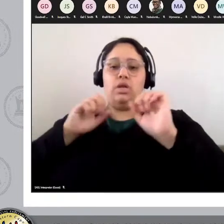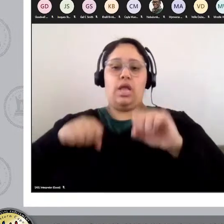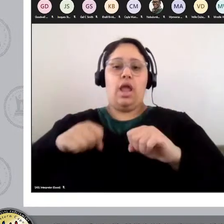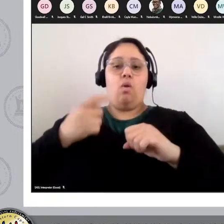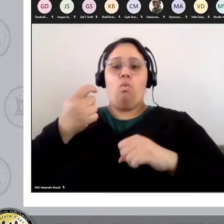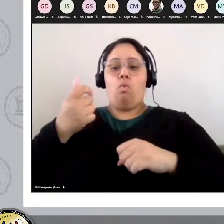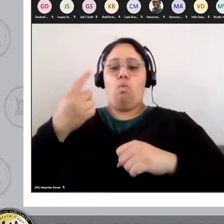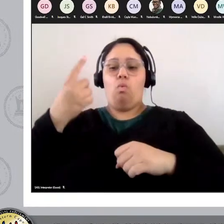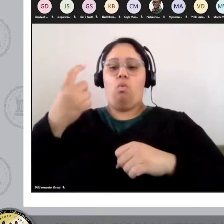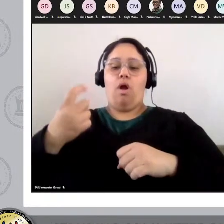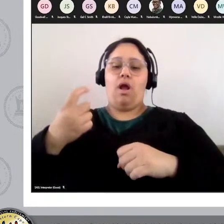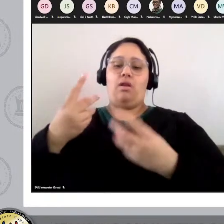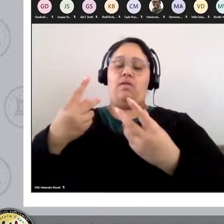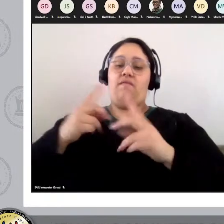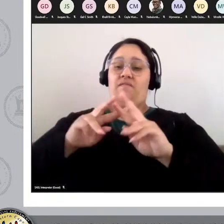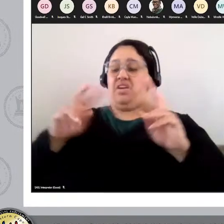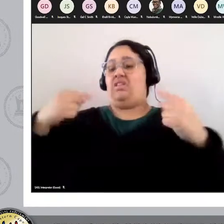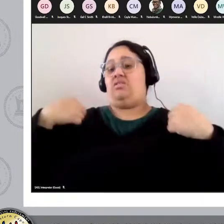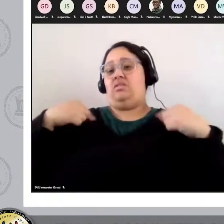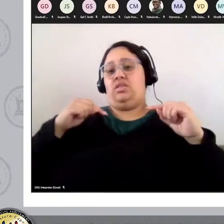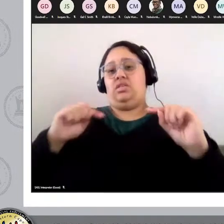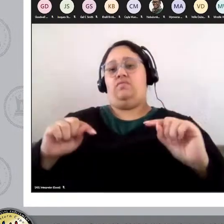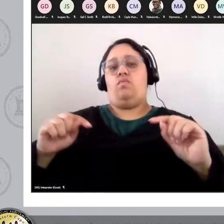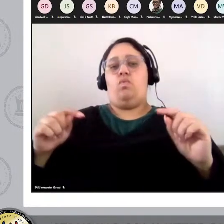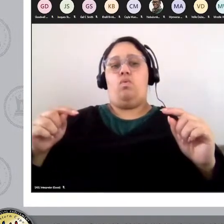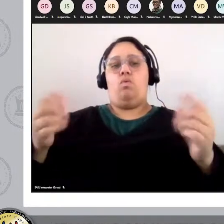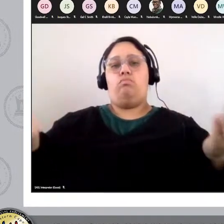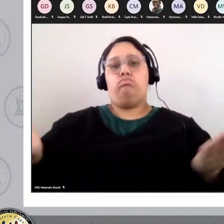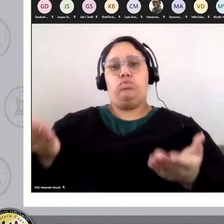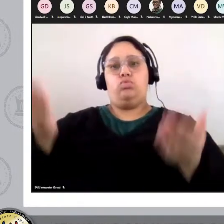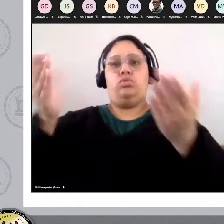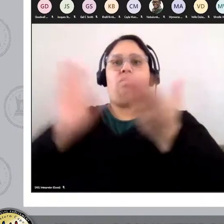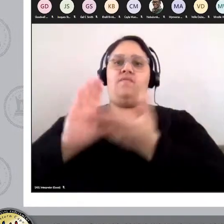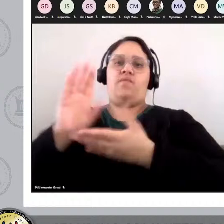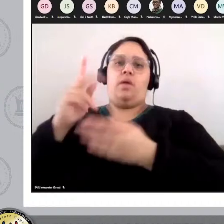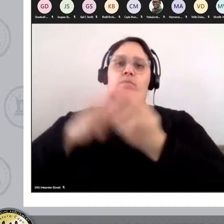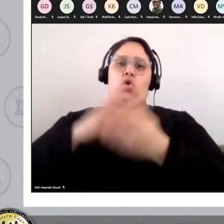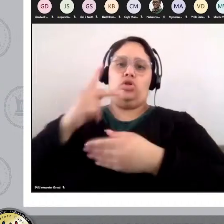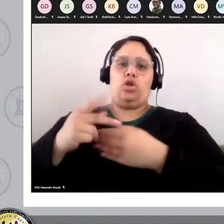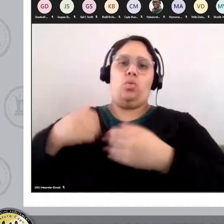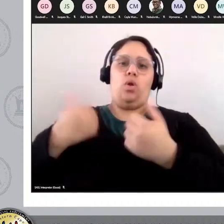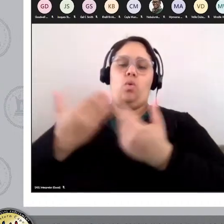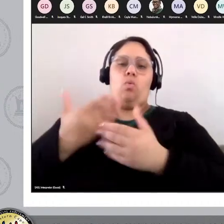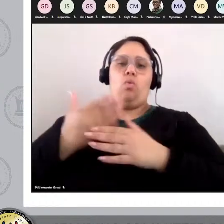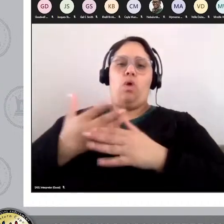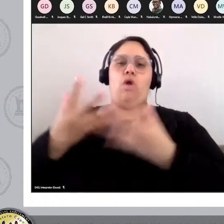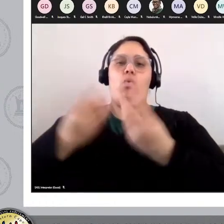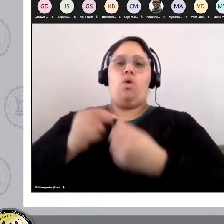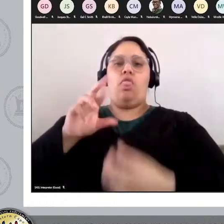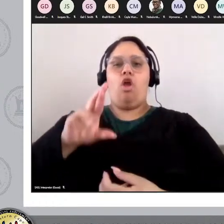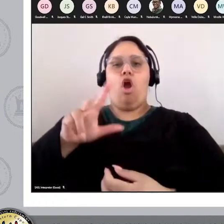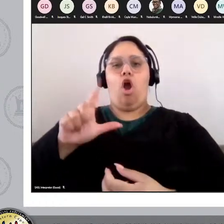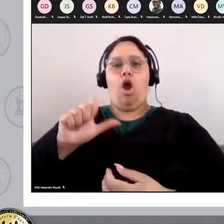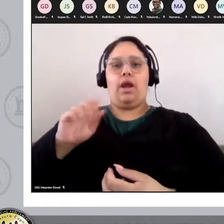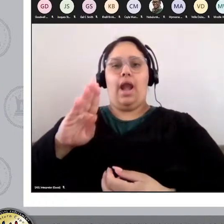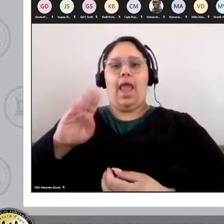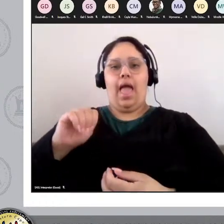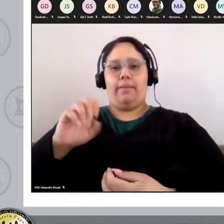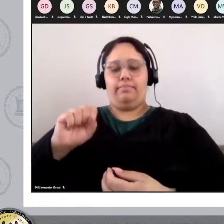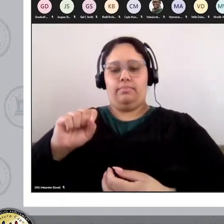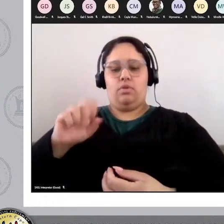that one of our very successful booster fund projects is we work with R Labs, which is a Mitchell's